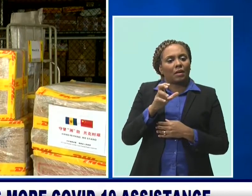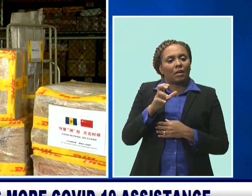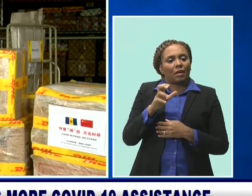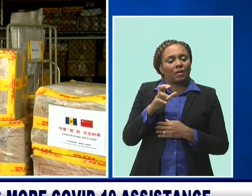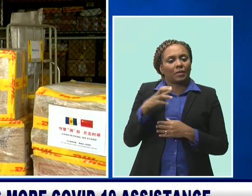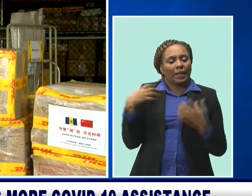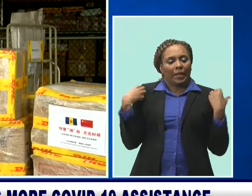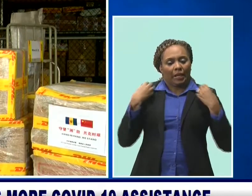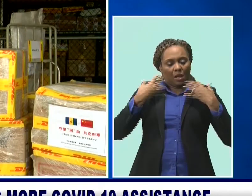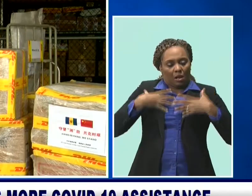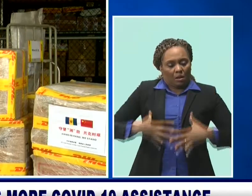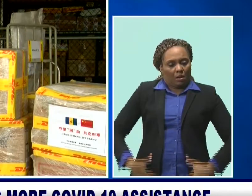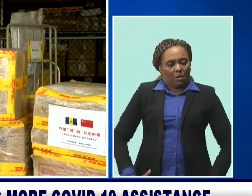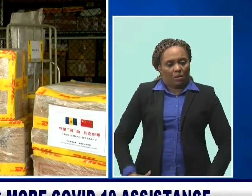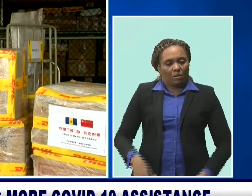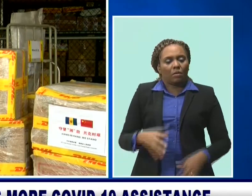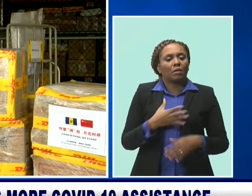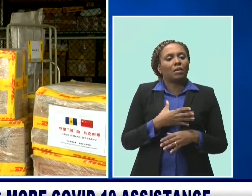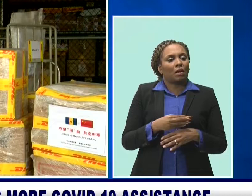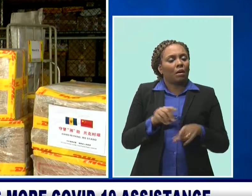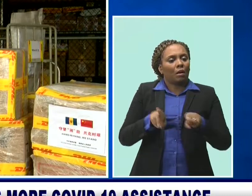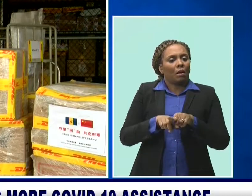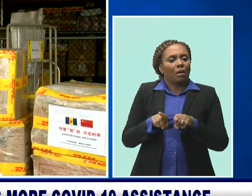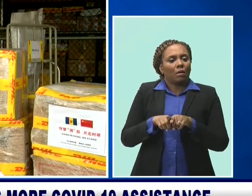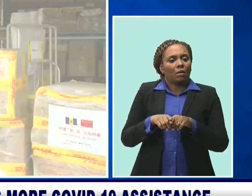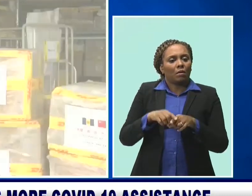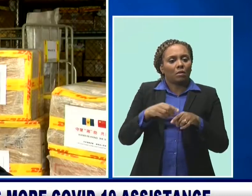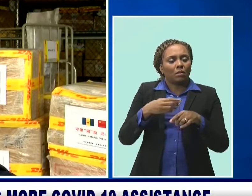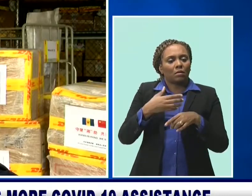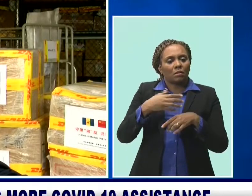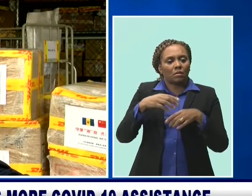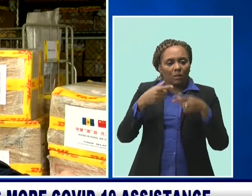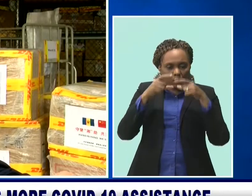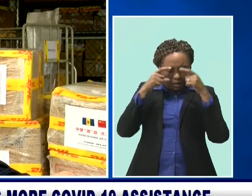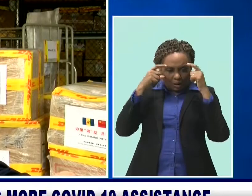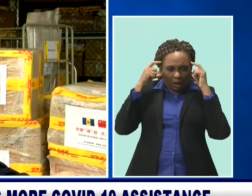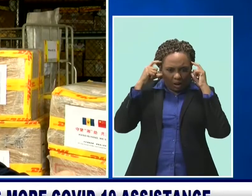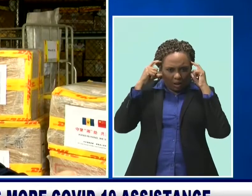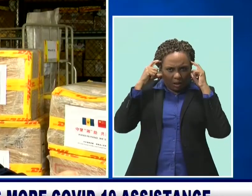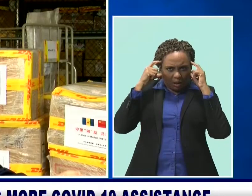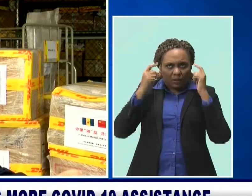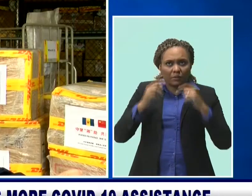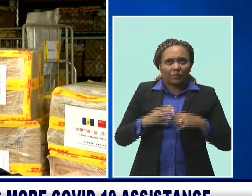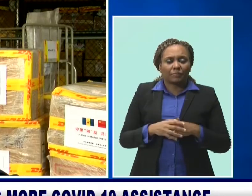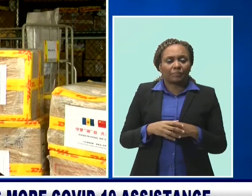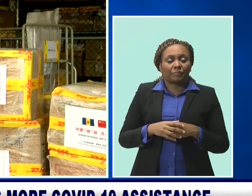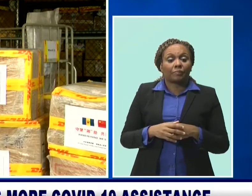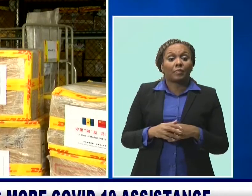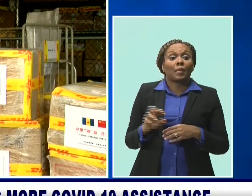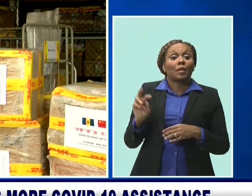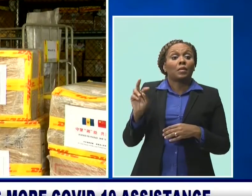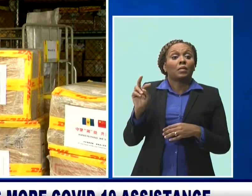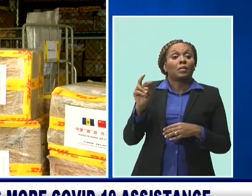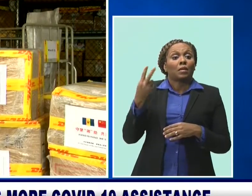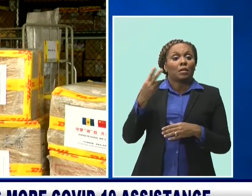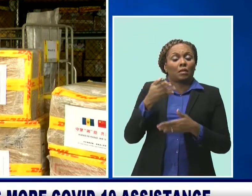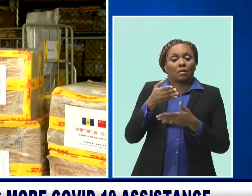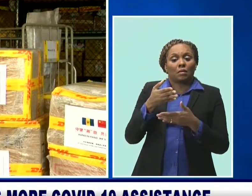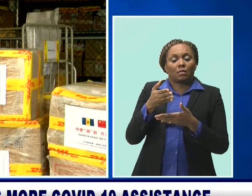gowns, and 500 medical protective goggles. And the second batch of donation